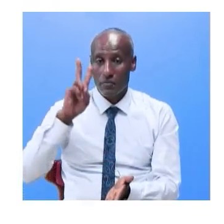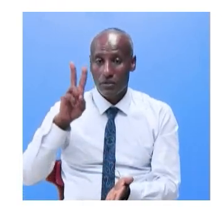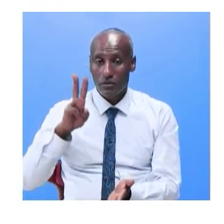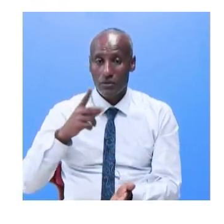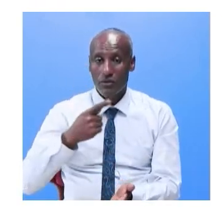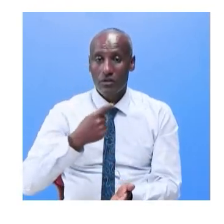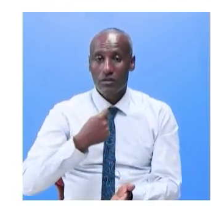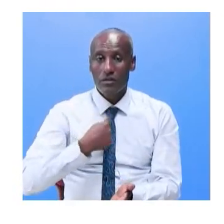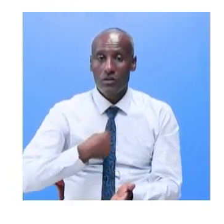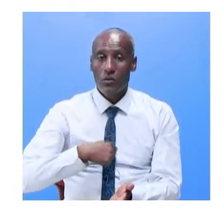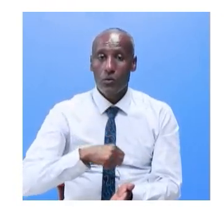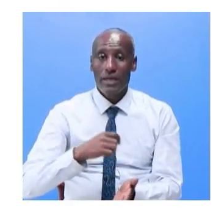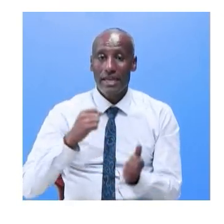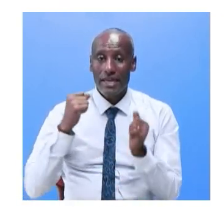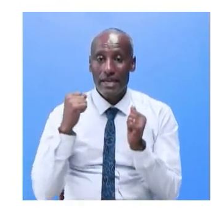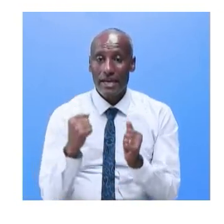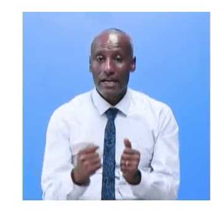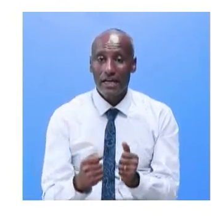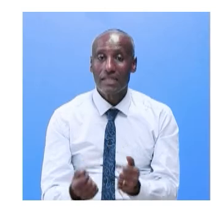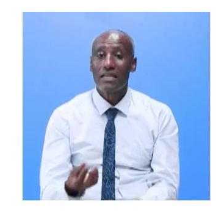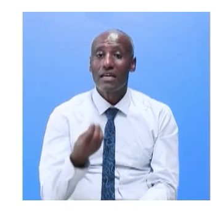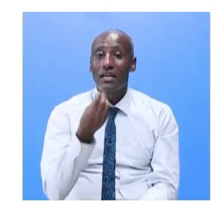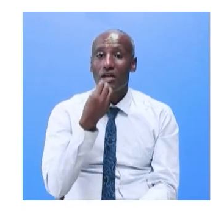Eat lunch.